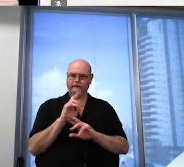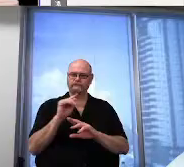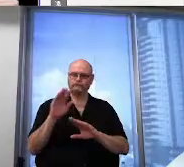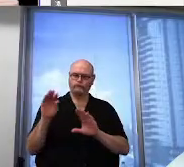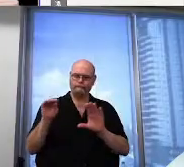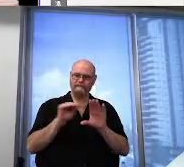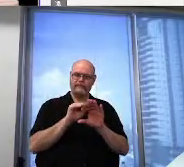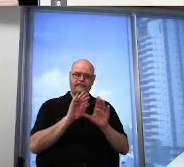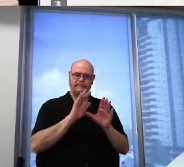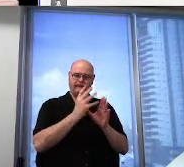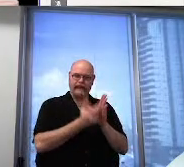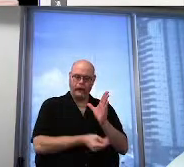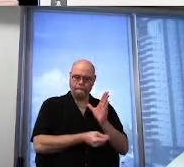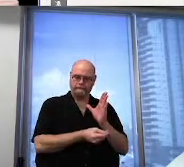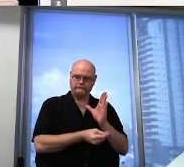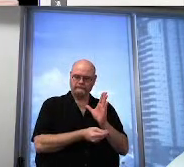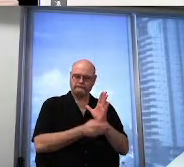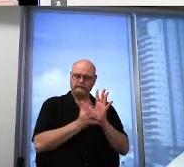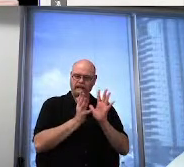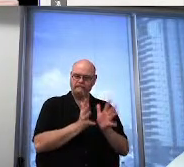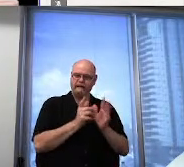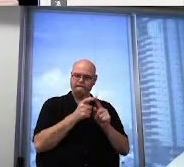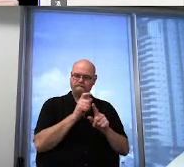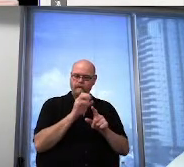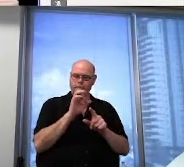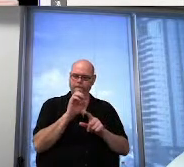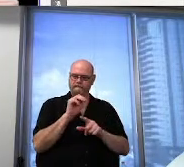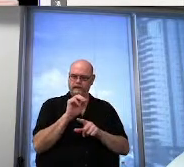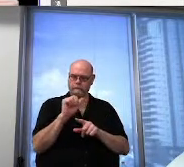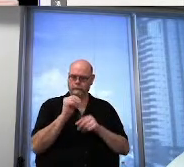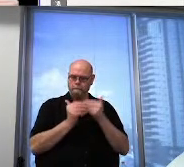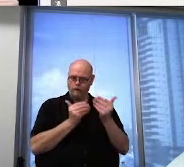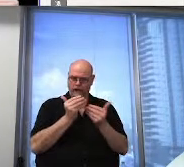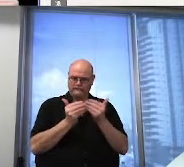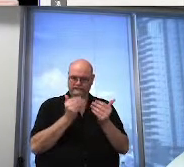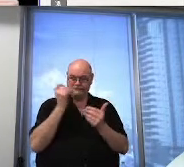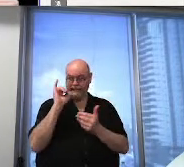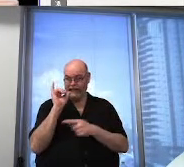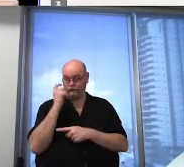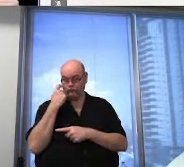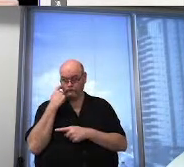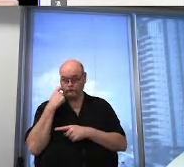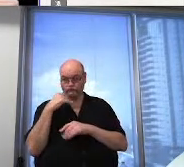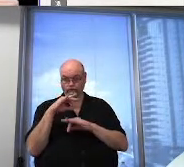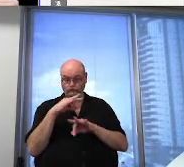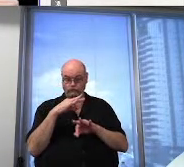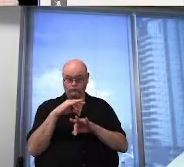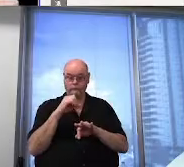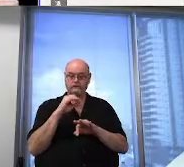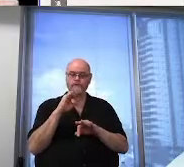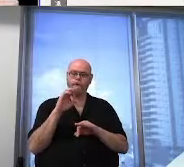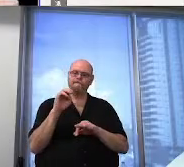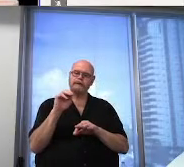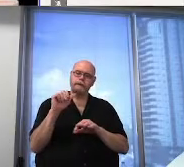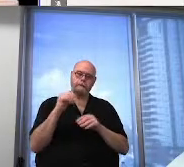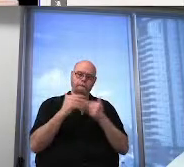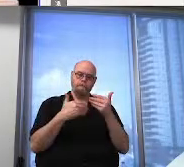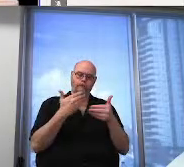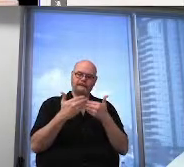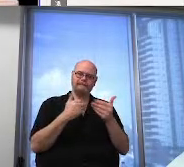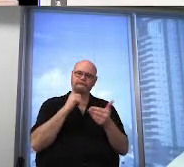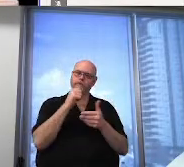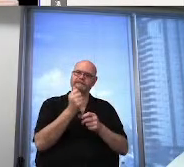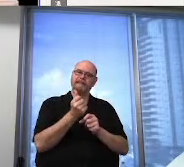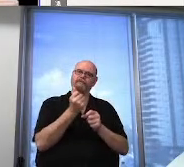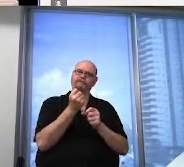fill gaps left from the FEMA process, such as you just described, so that the FEMA